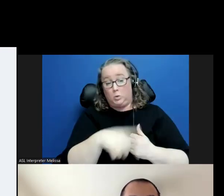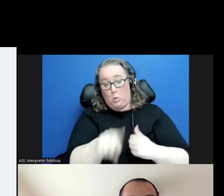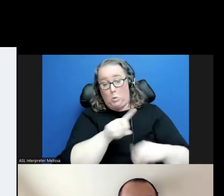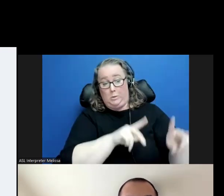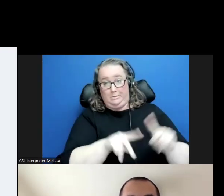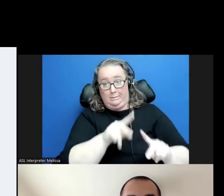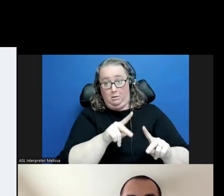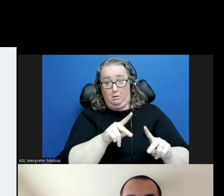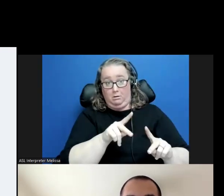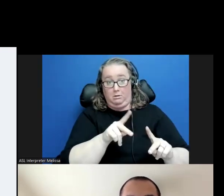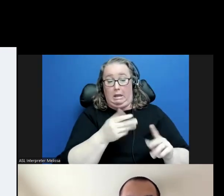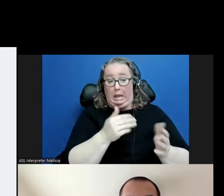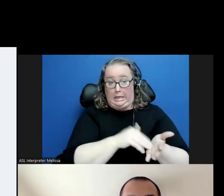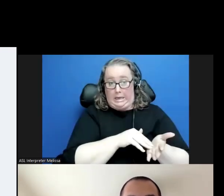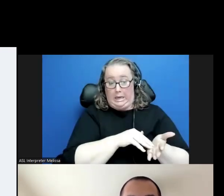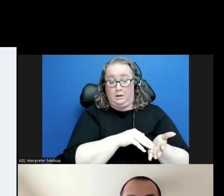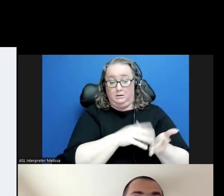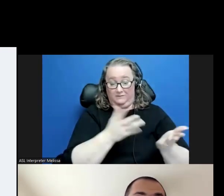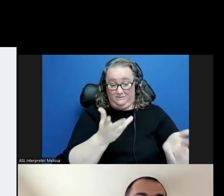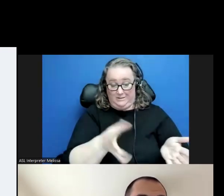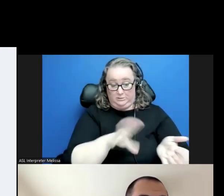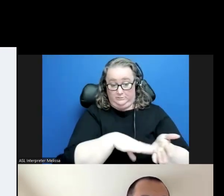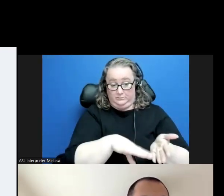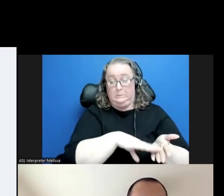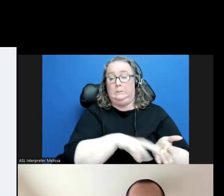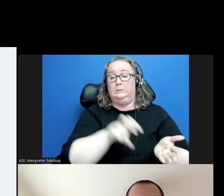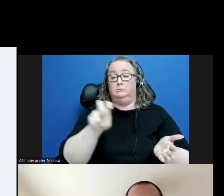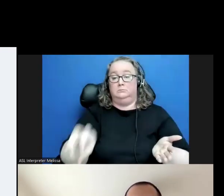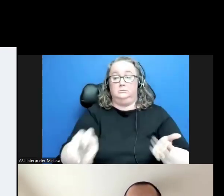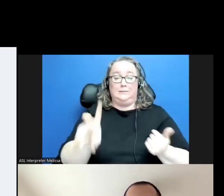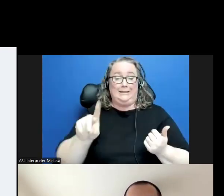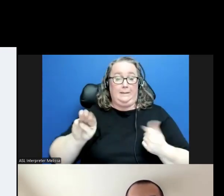later go to a DMH facility.